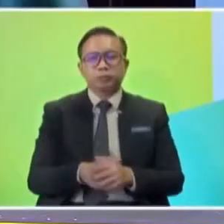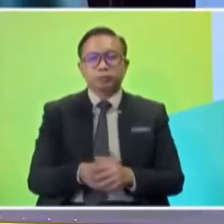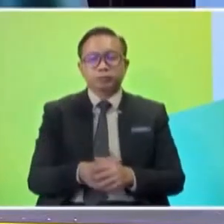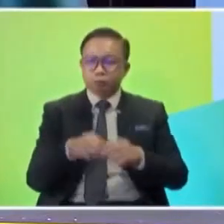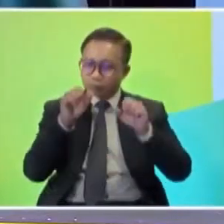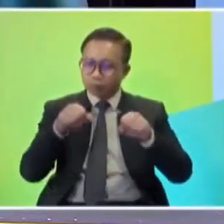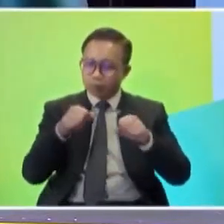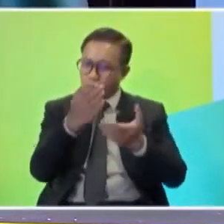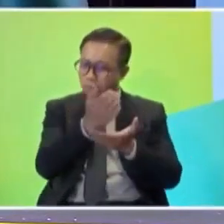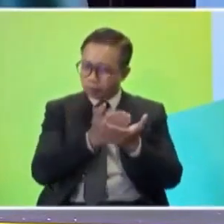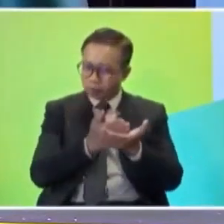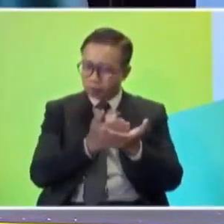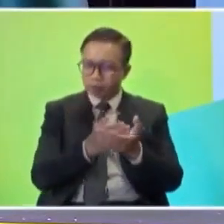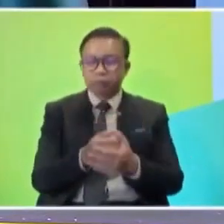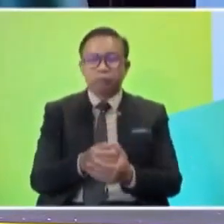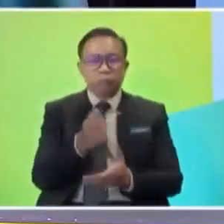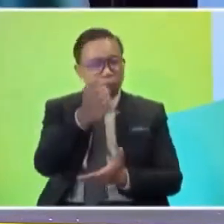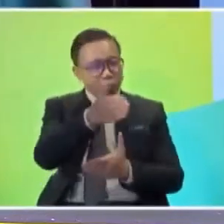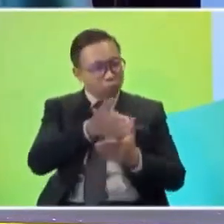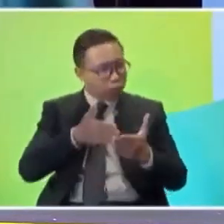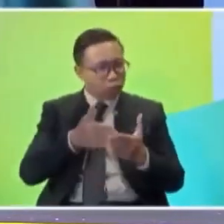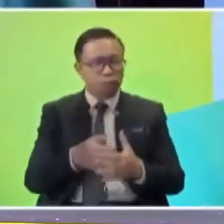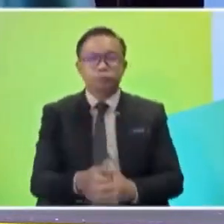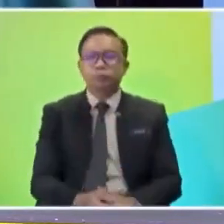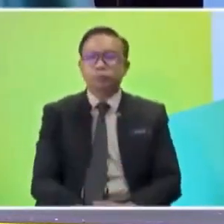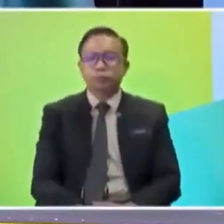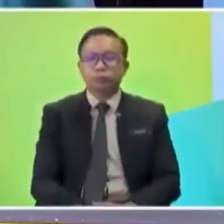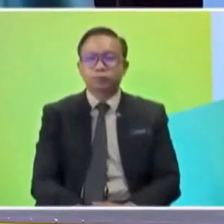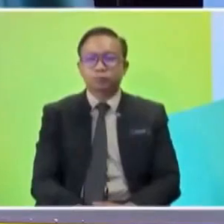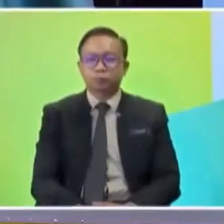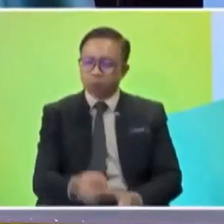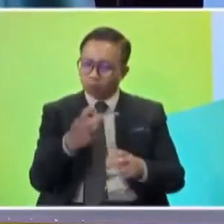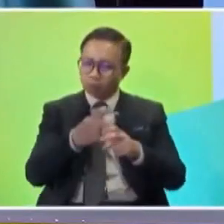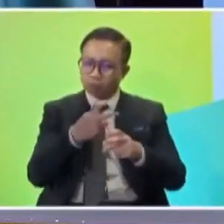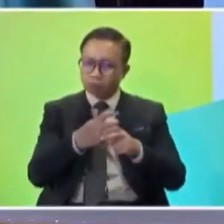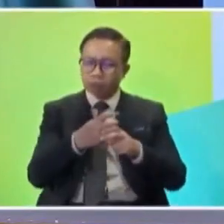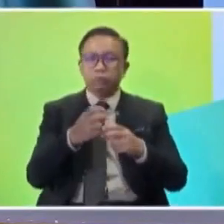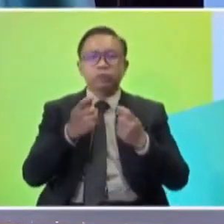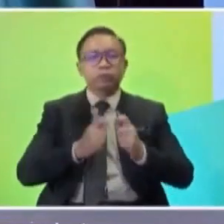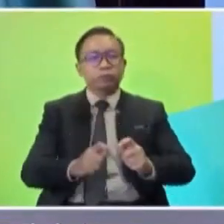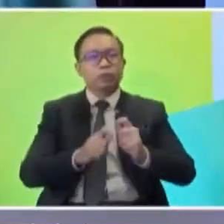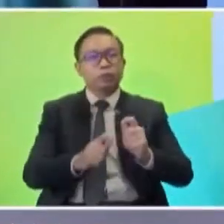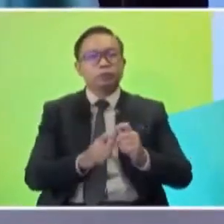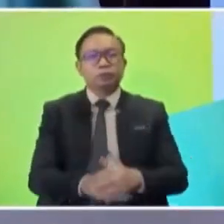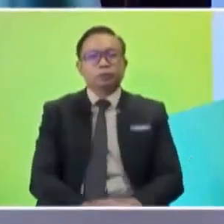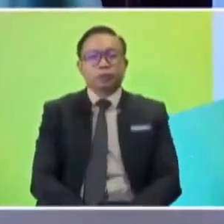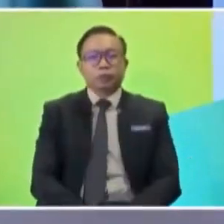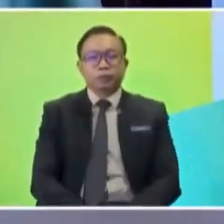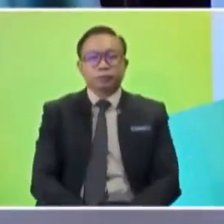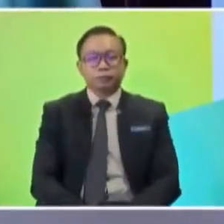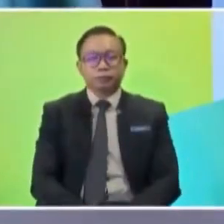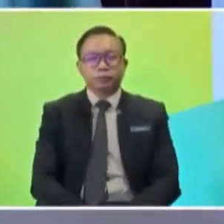into four equal parts? Okay, four equal parts. It's quite challenging, but you have to try. All right. We